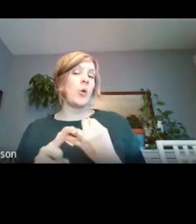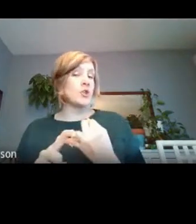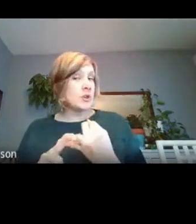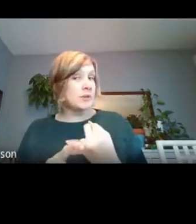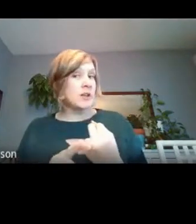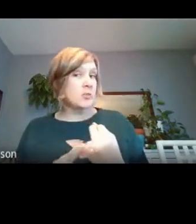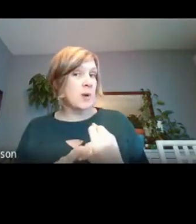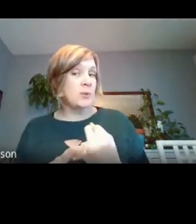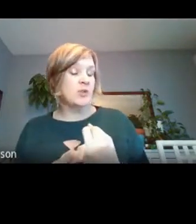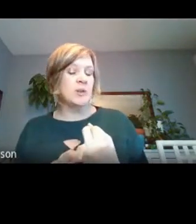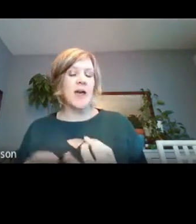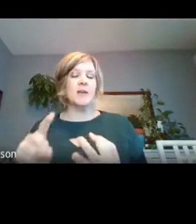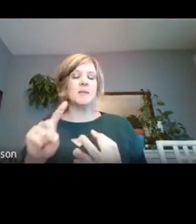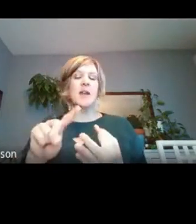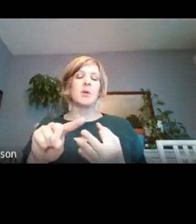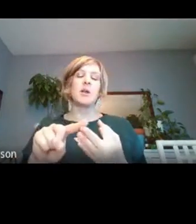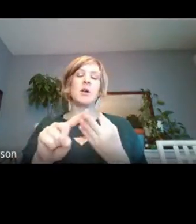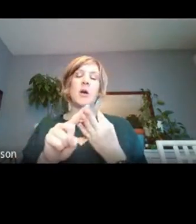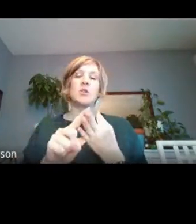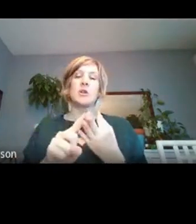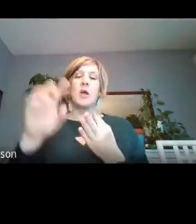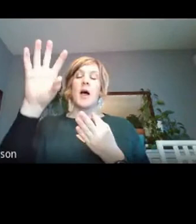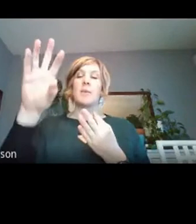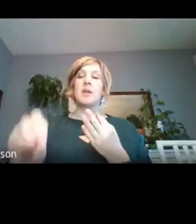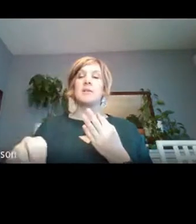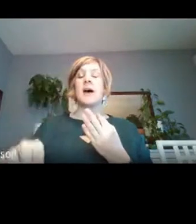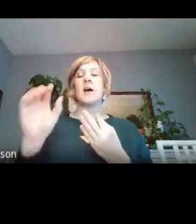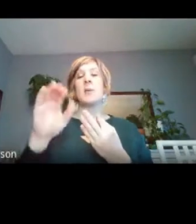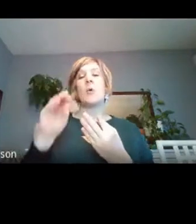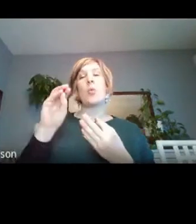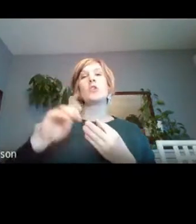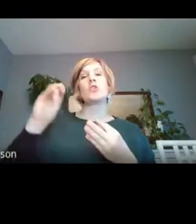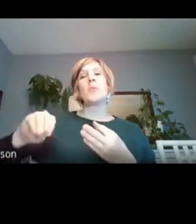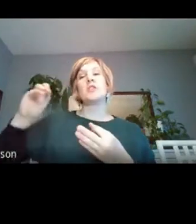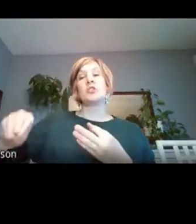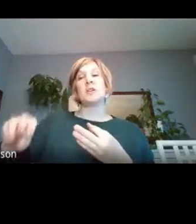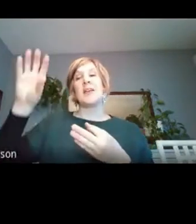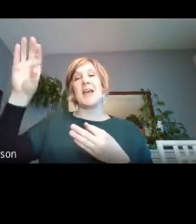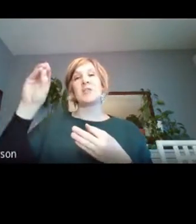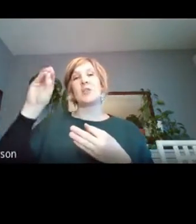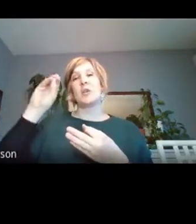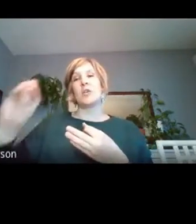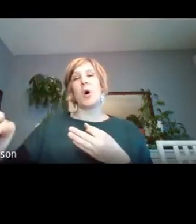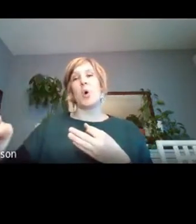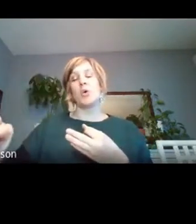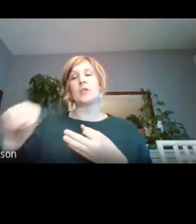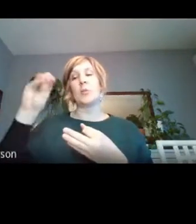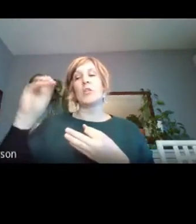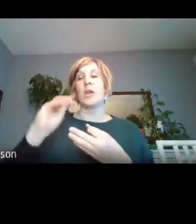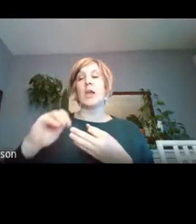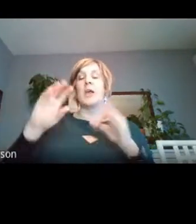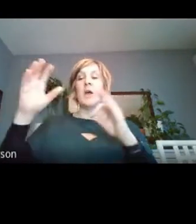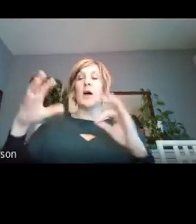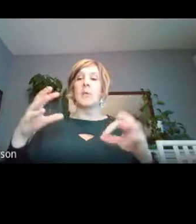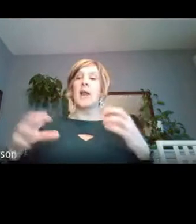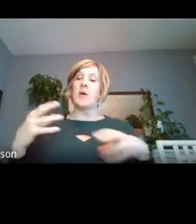what questions each of my participants asks and i'm going to get a question i'm going to get data about which of my students answered the polls and